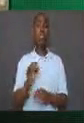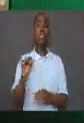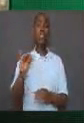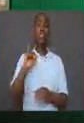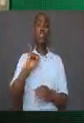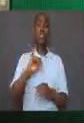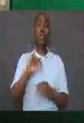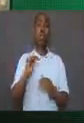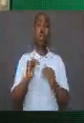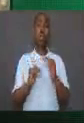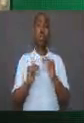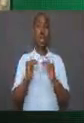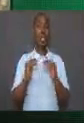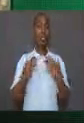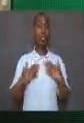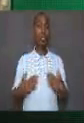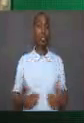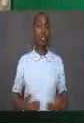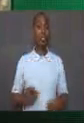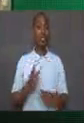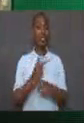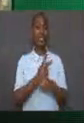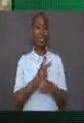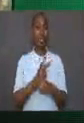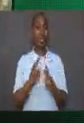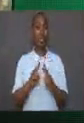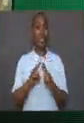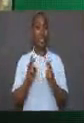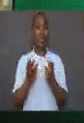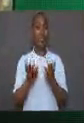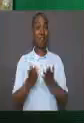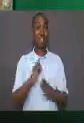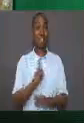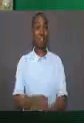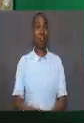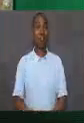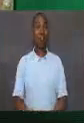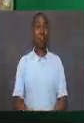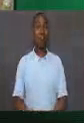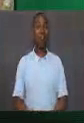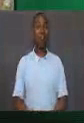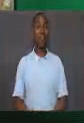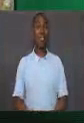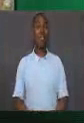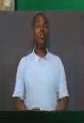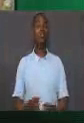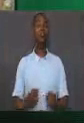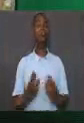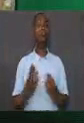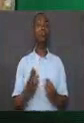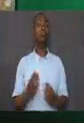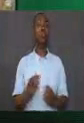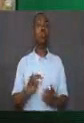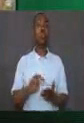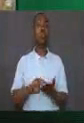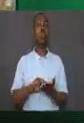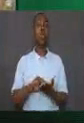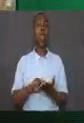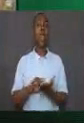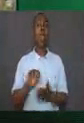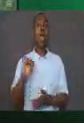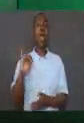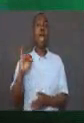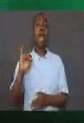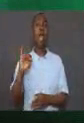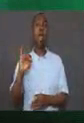in the body, which is very important. We obtain mineral ions through the food we